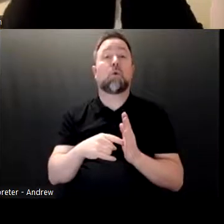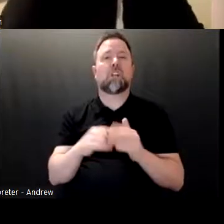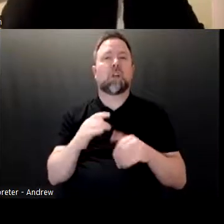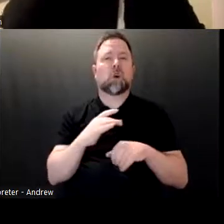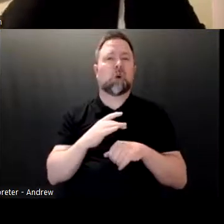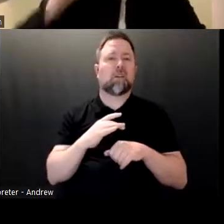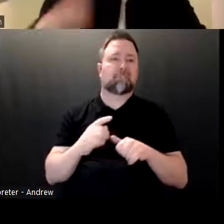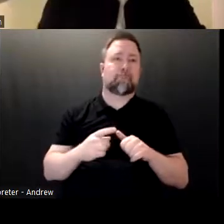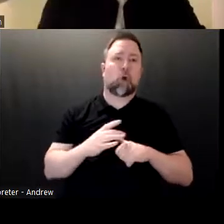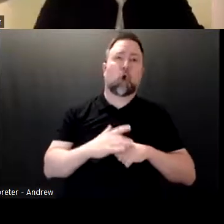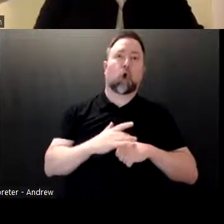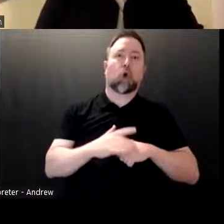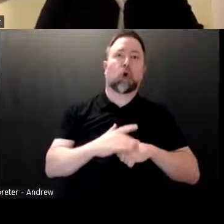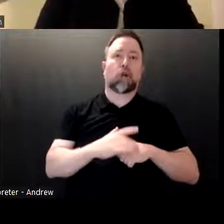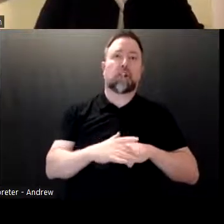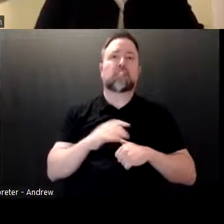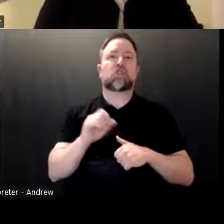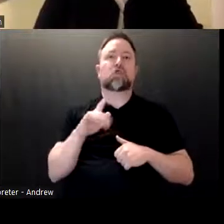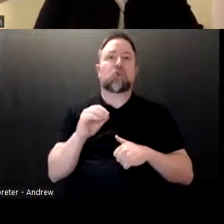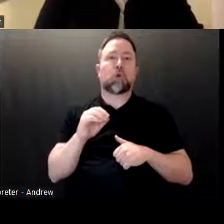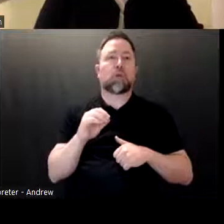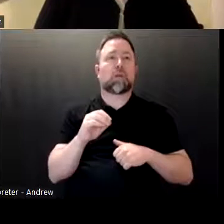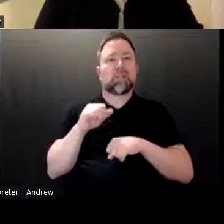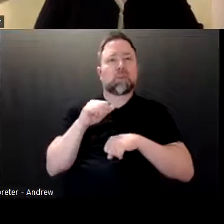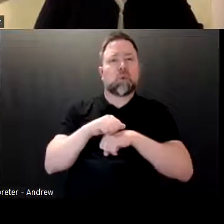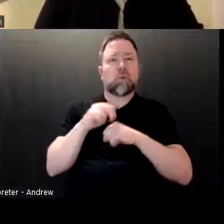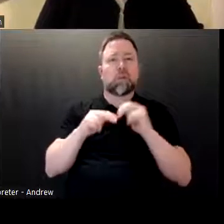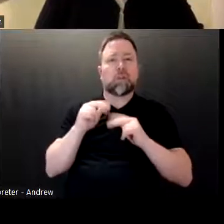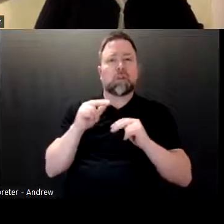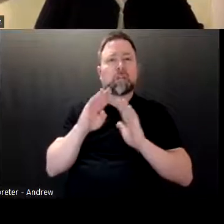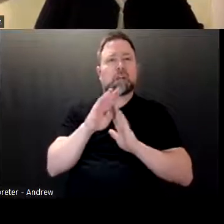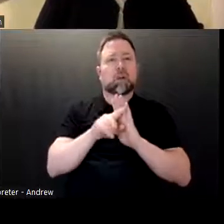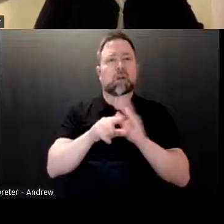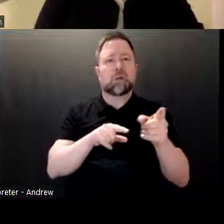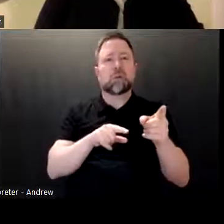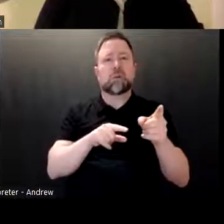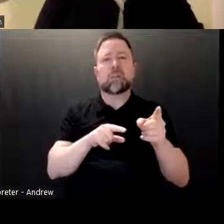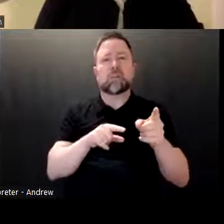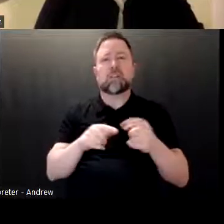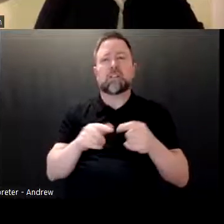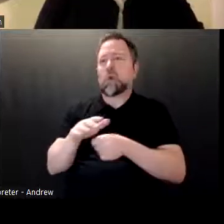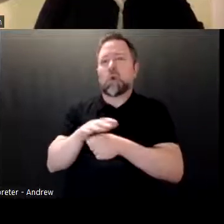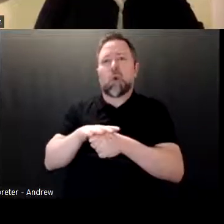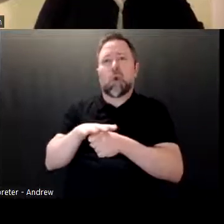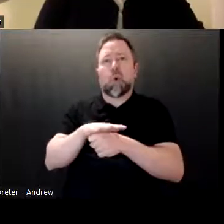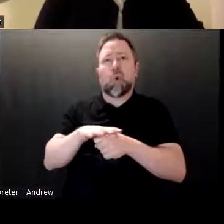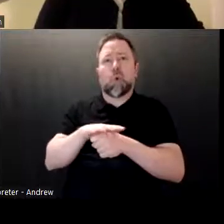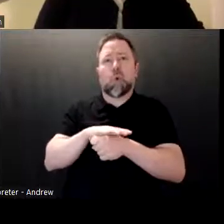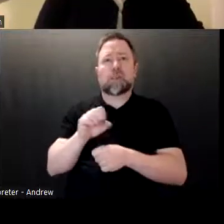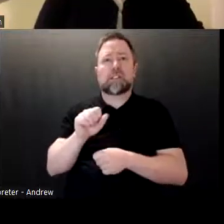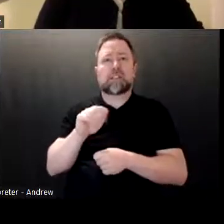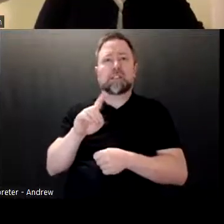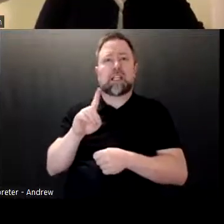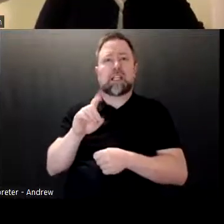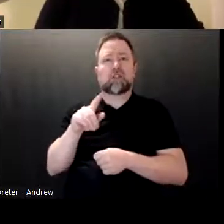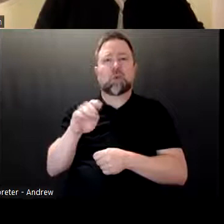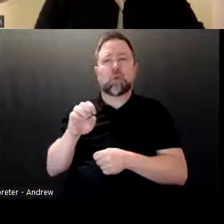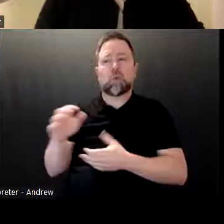these archival photos that I'm showing here picture the studio in 2 of its early iterations.